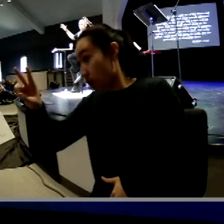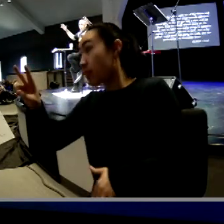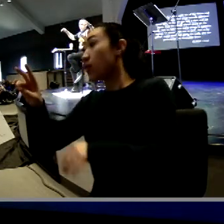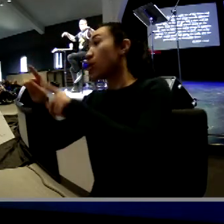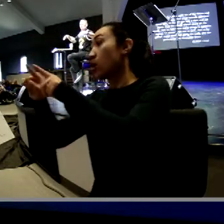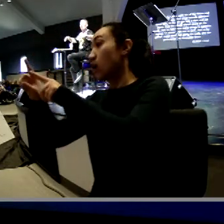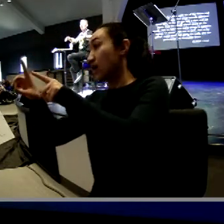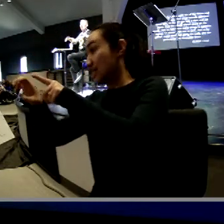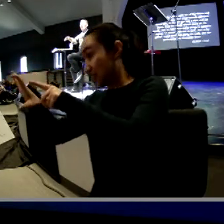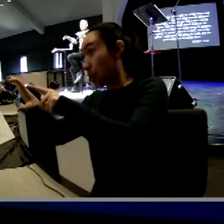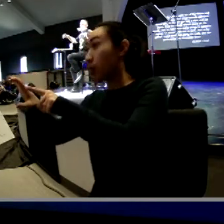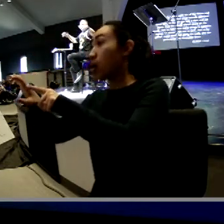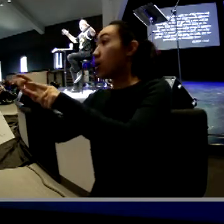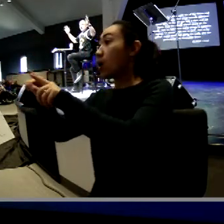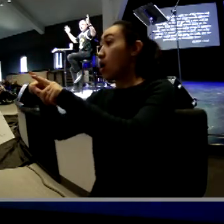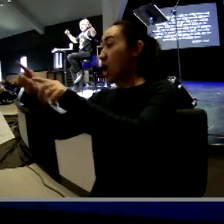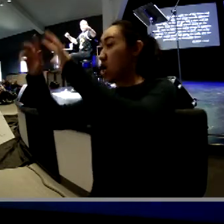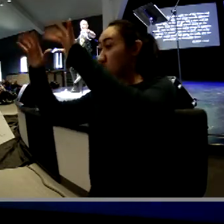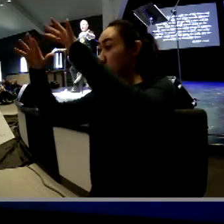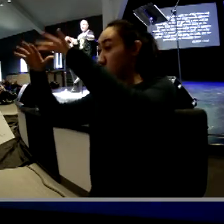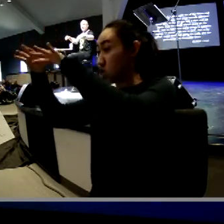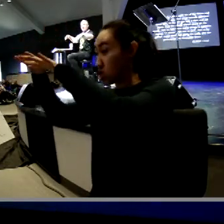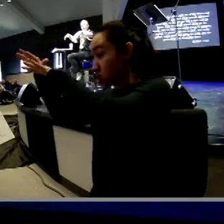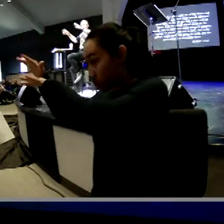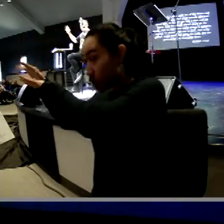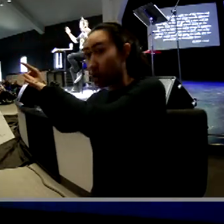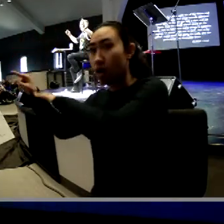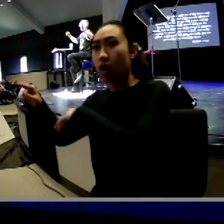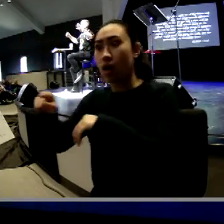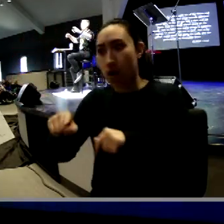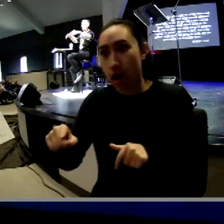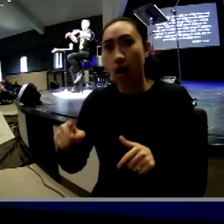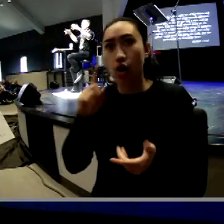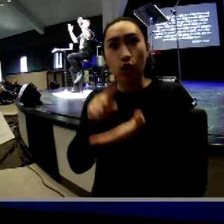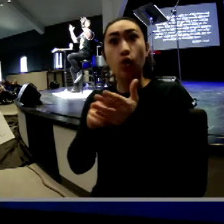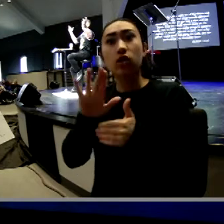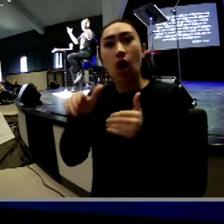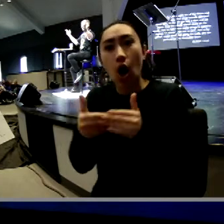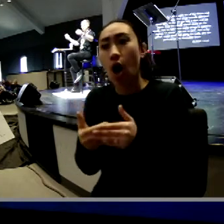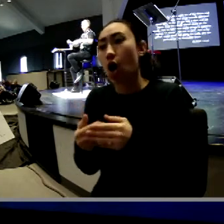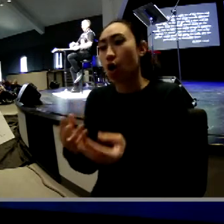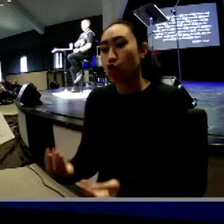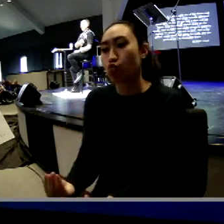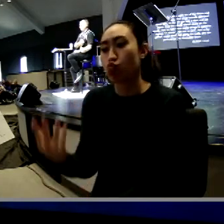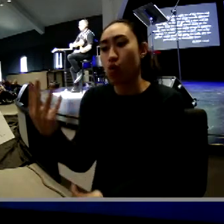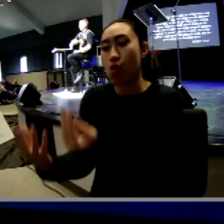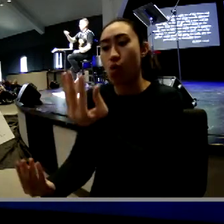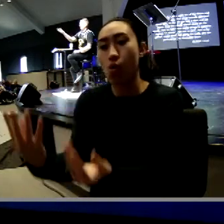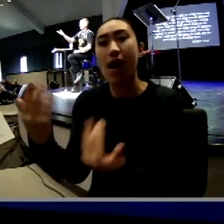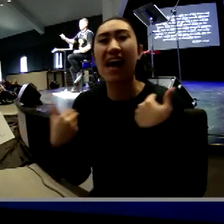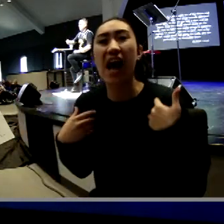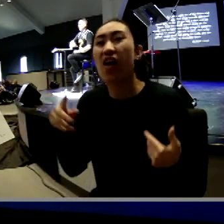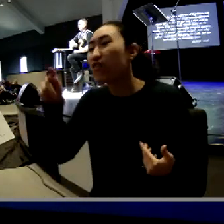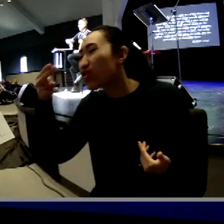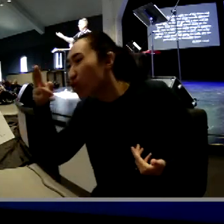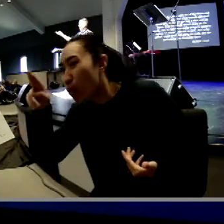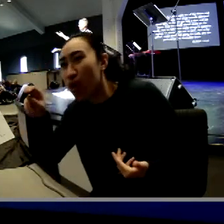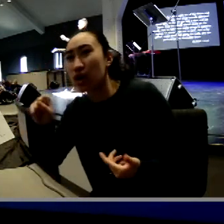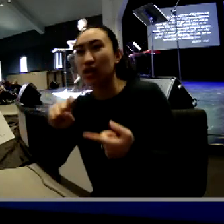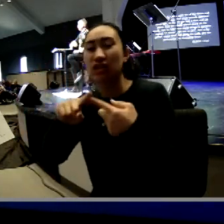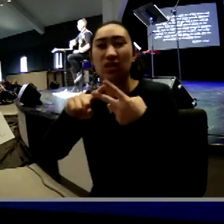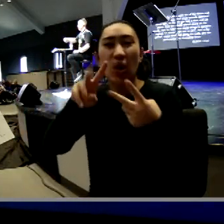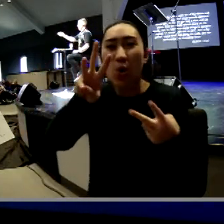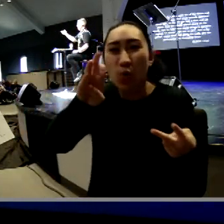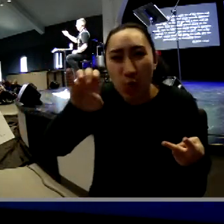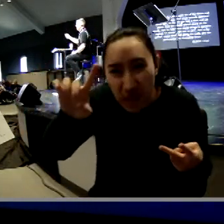started growing. All these weeds, all these things, all these thorny bushes. And so you go spread seed, and